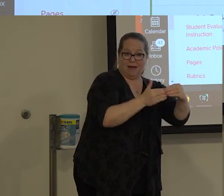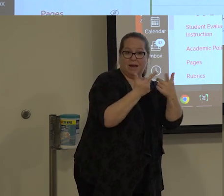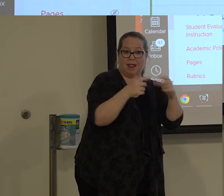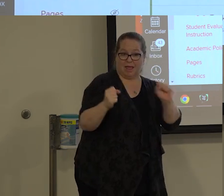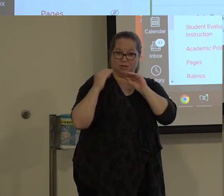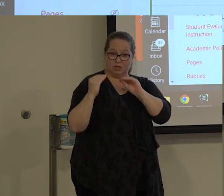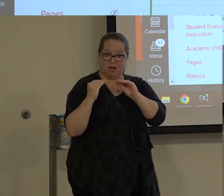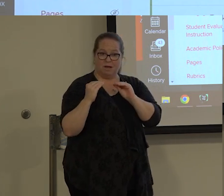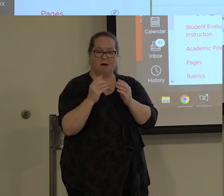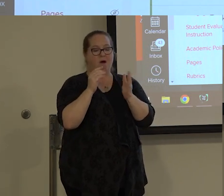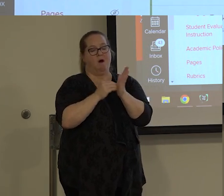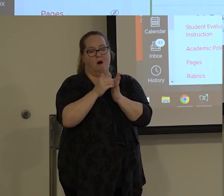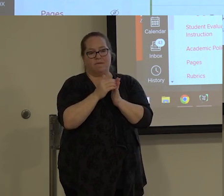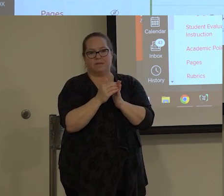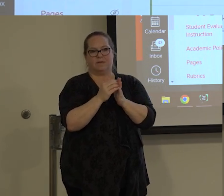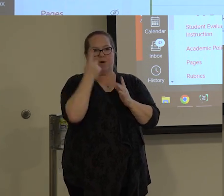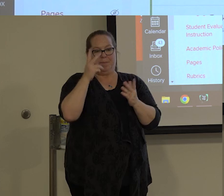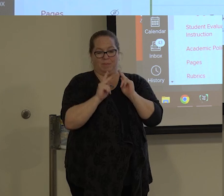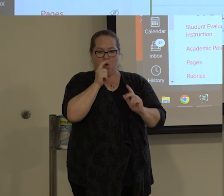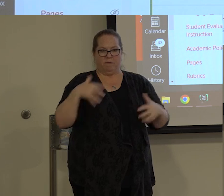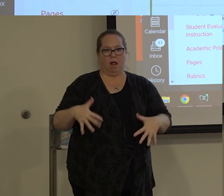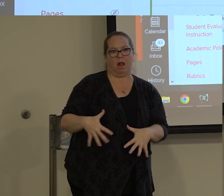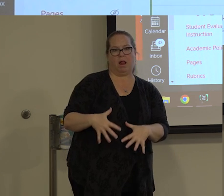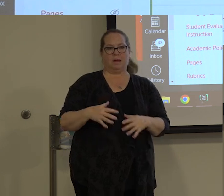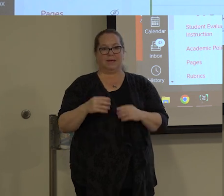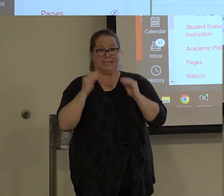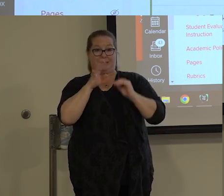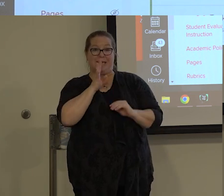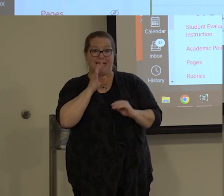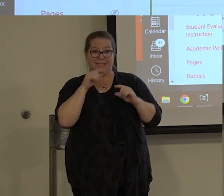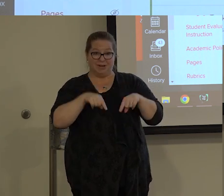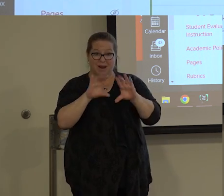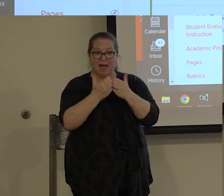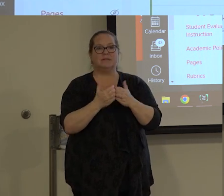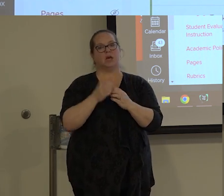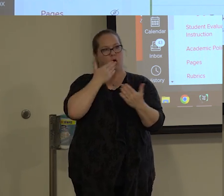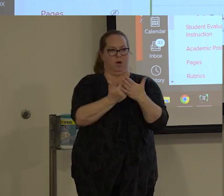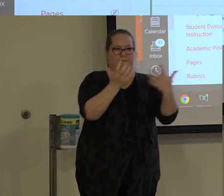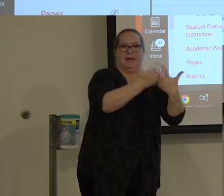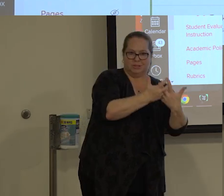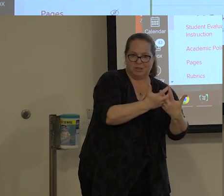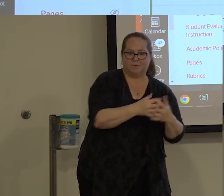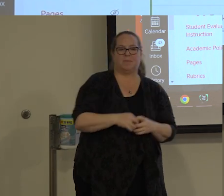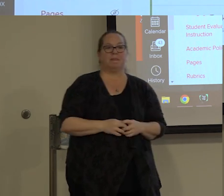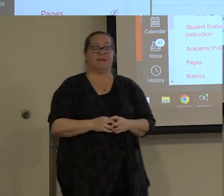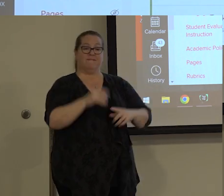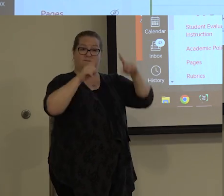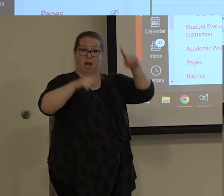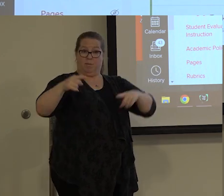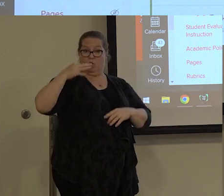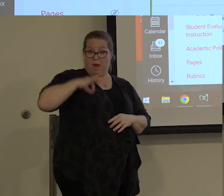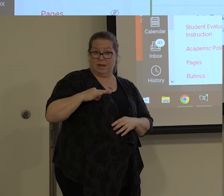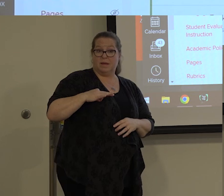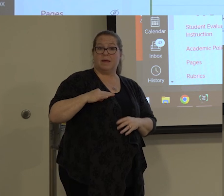they're often a good option for students who have anxiety about speaking in a foreign language. They're very flexible in the sense that they offer variable credit. That is, they could take